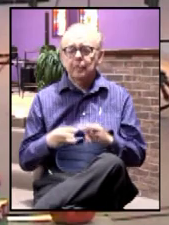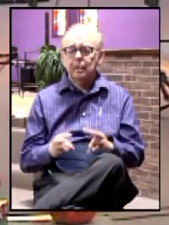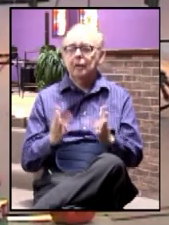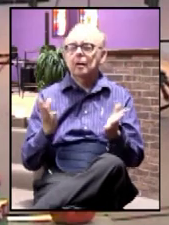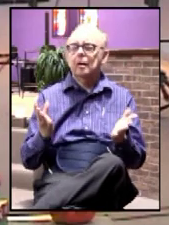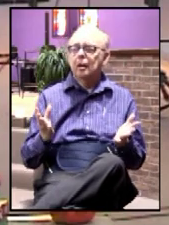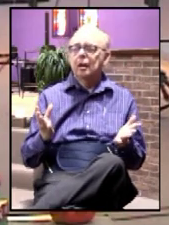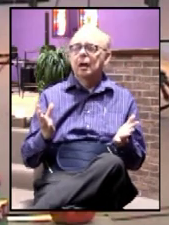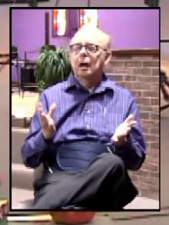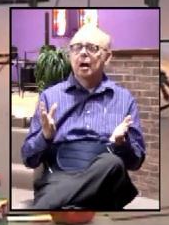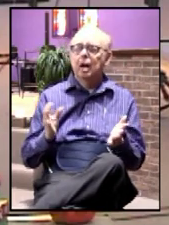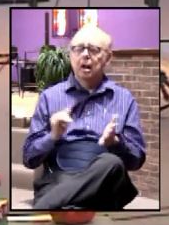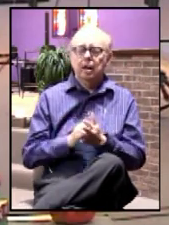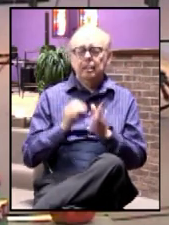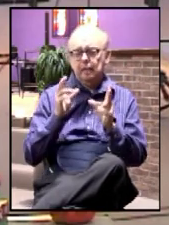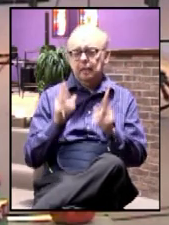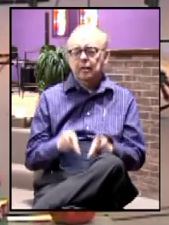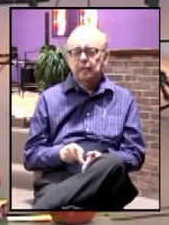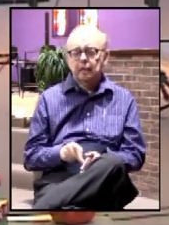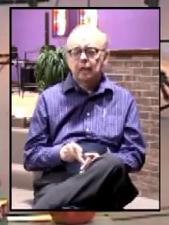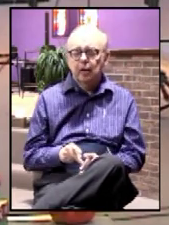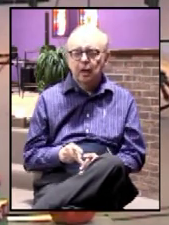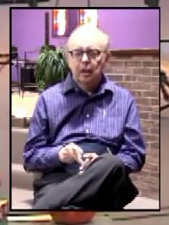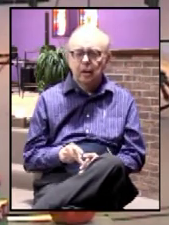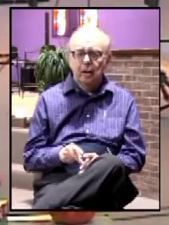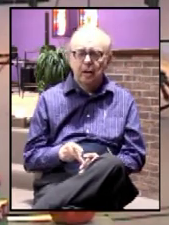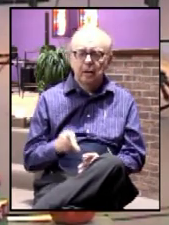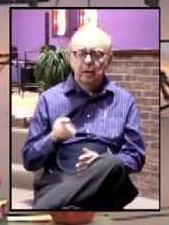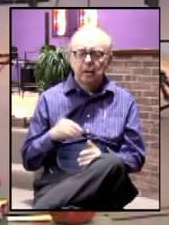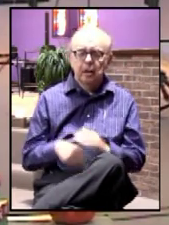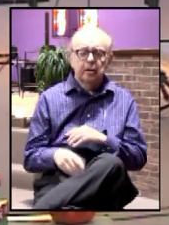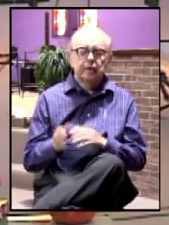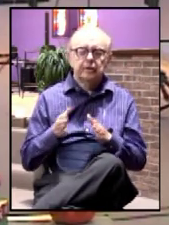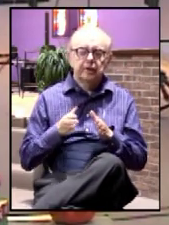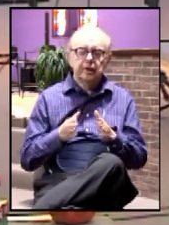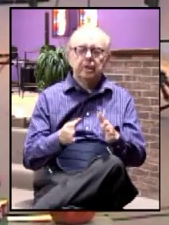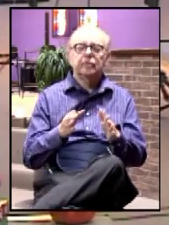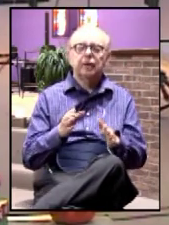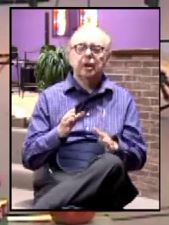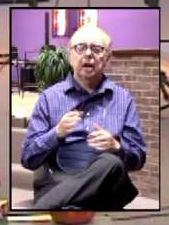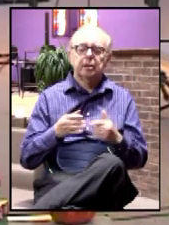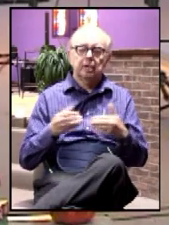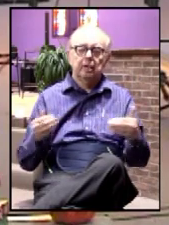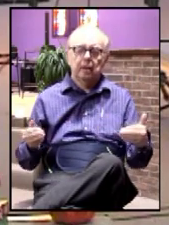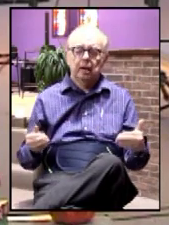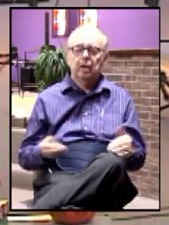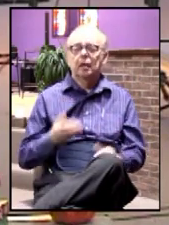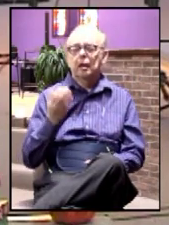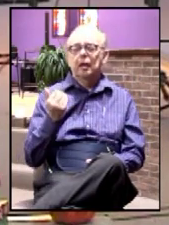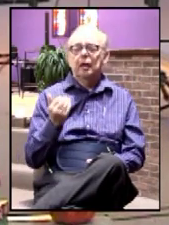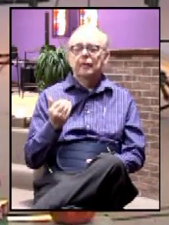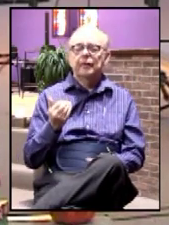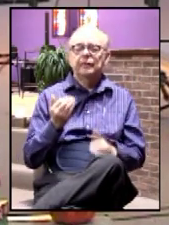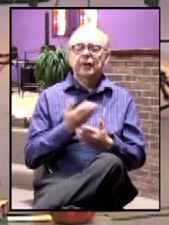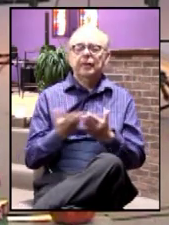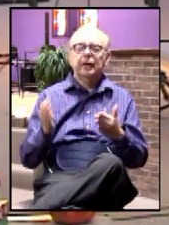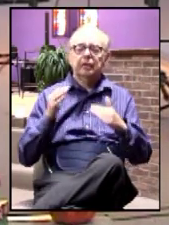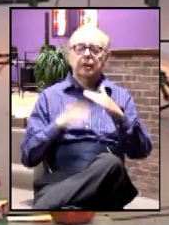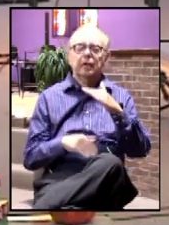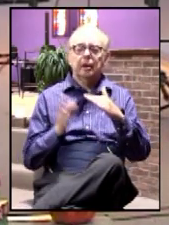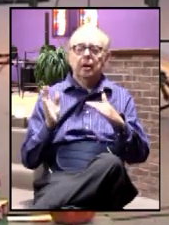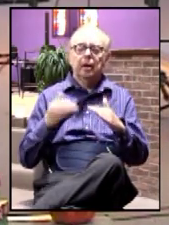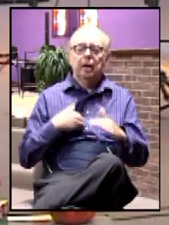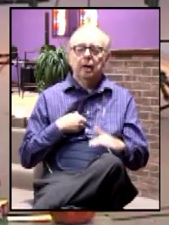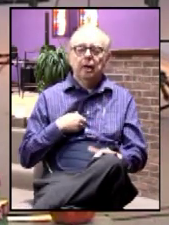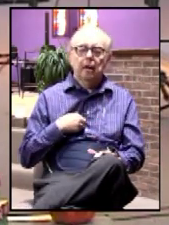know, or that person that's in the checkout line that says 15 items or less, and